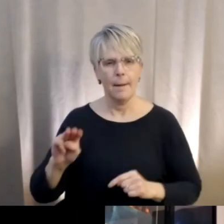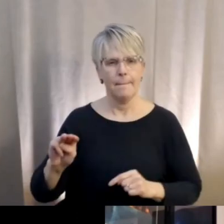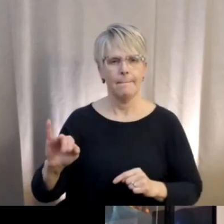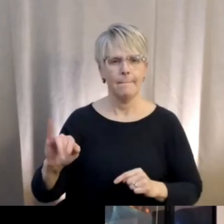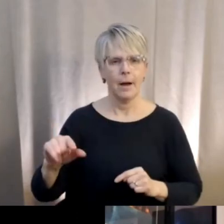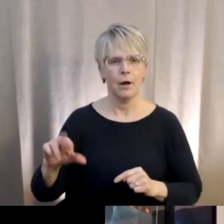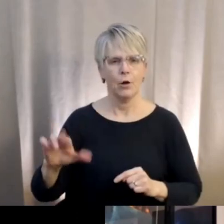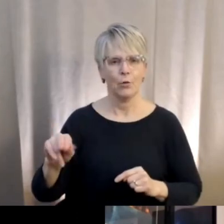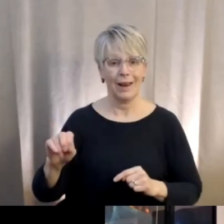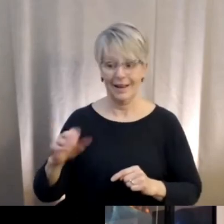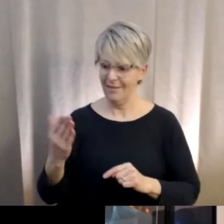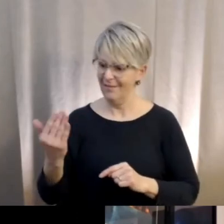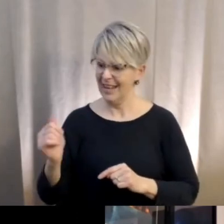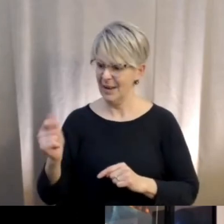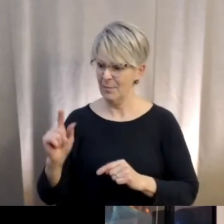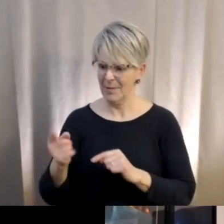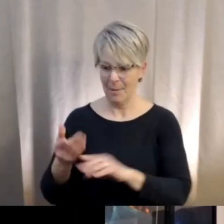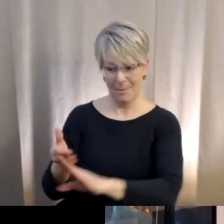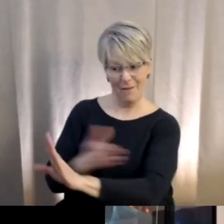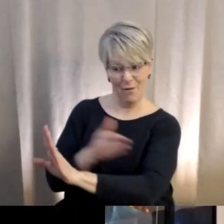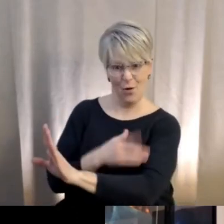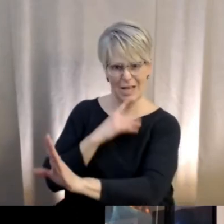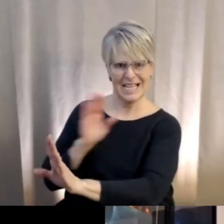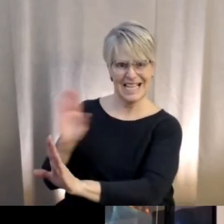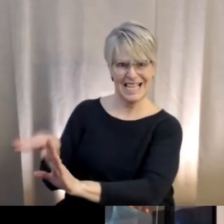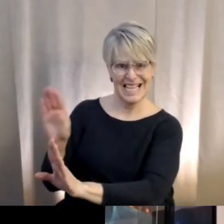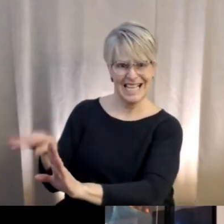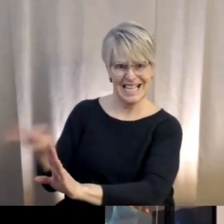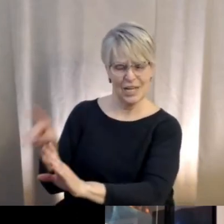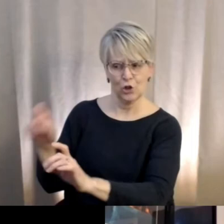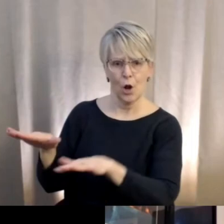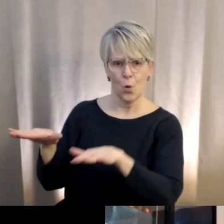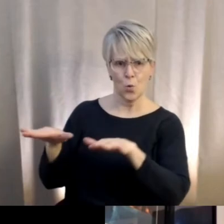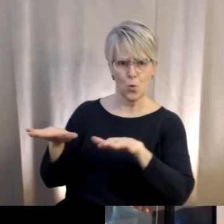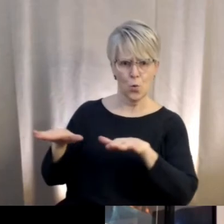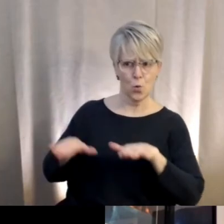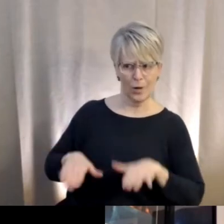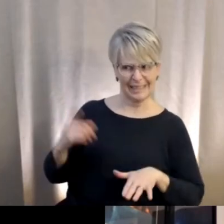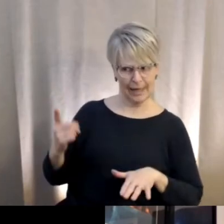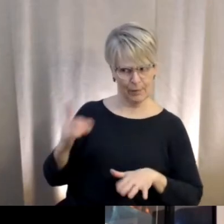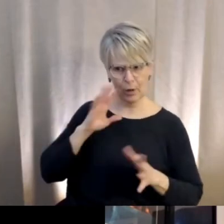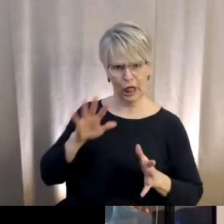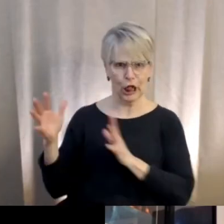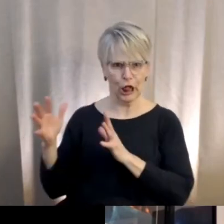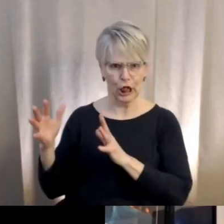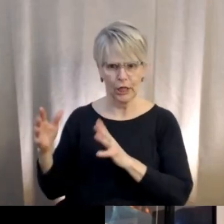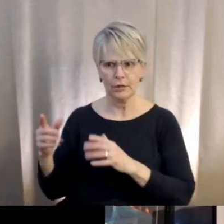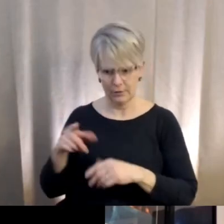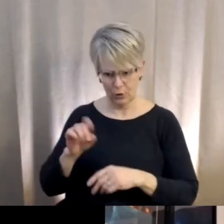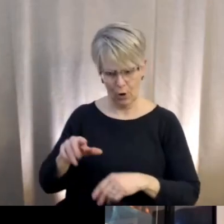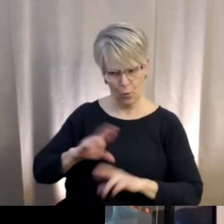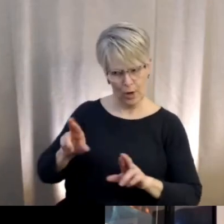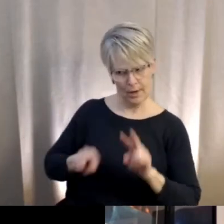15 minutes in advance of being like, oh, hey, human, you should chill out because something's coming that's going to disrupt you. And by